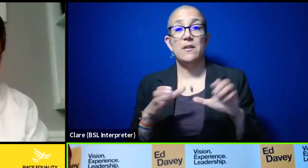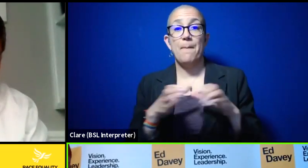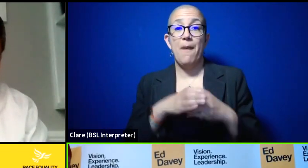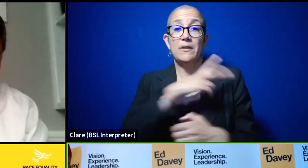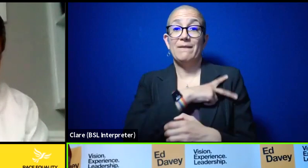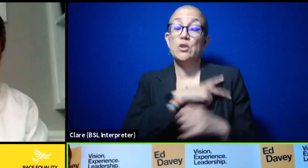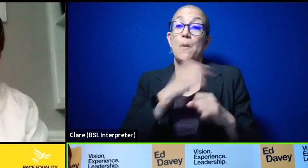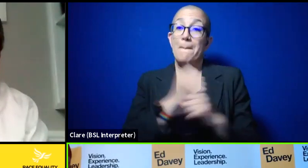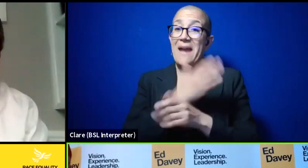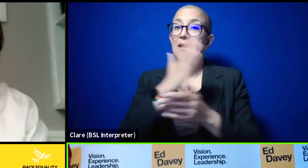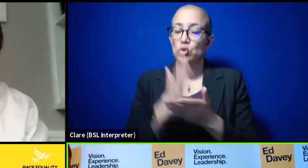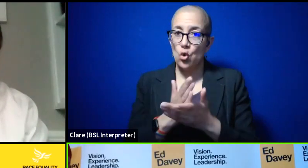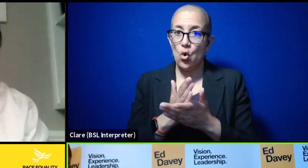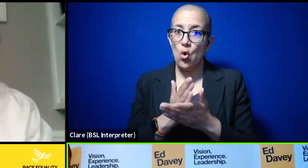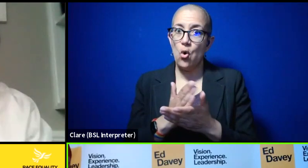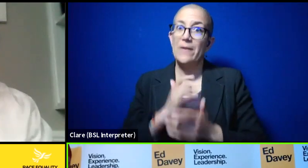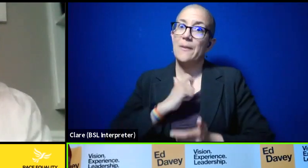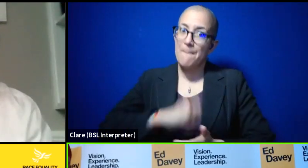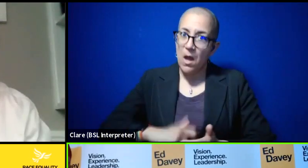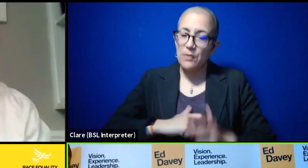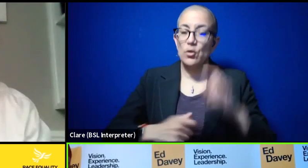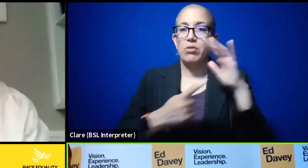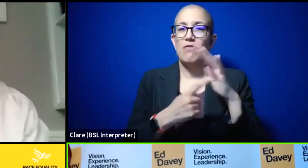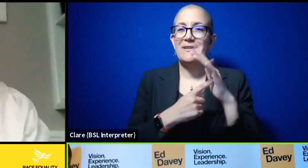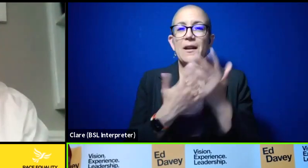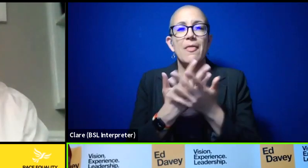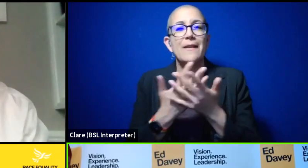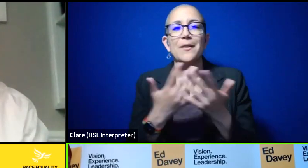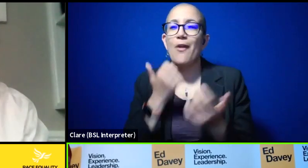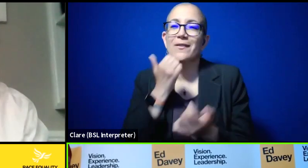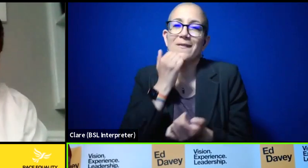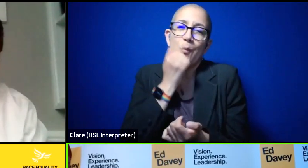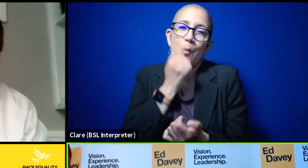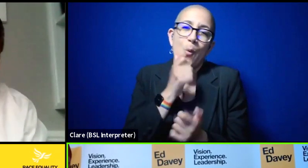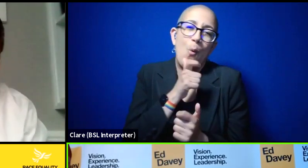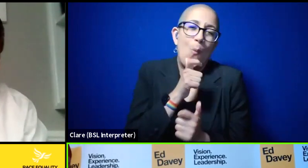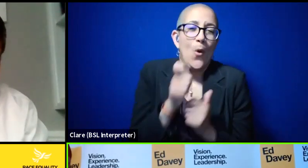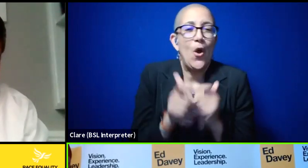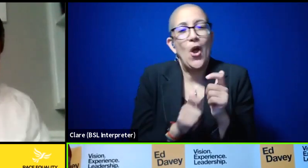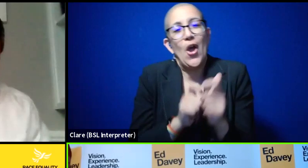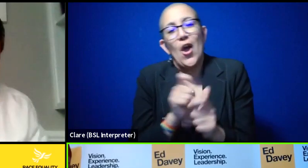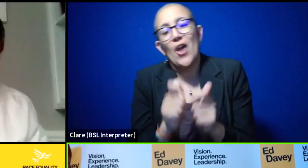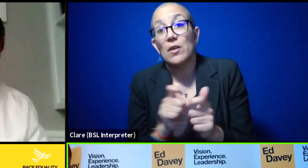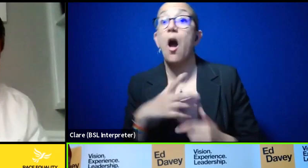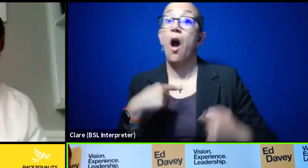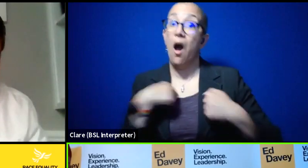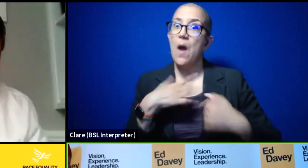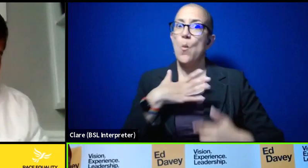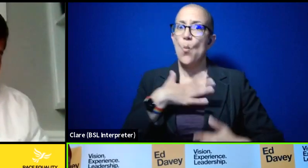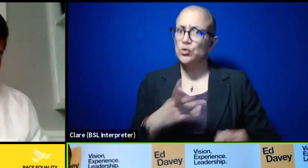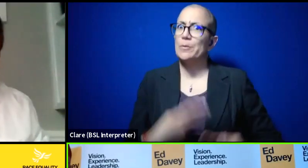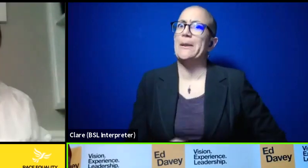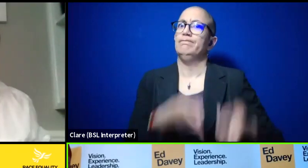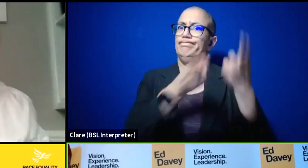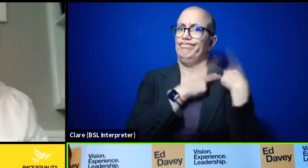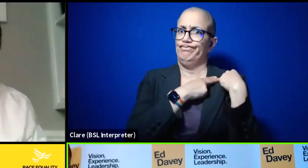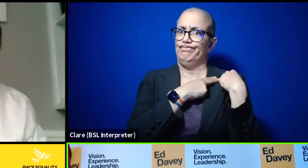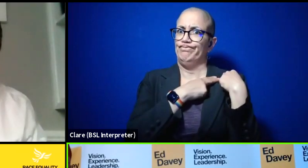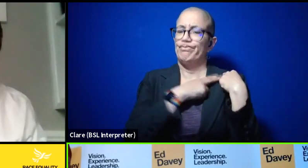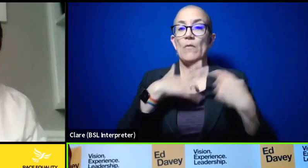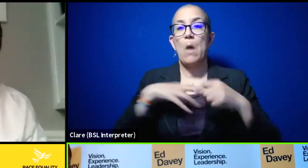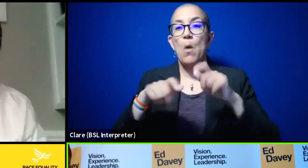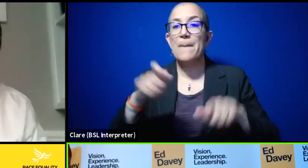priority. Now, there's lots of warm words, aren't there? If I'm leader, I want to be held to account. I want people to say, well, what's